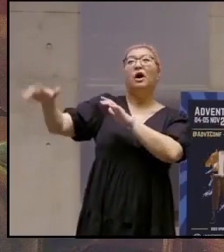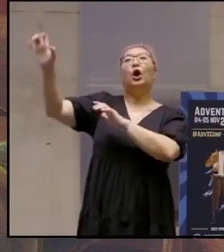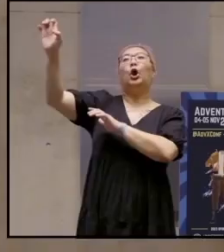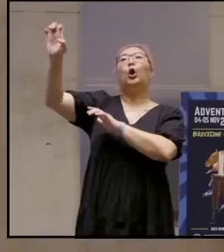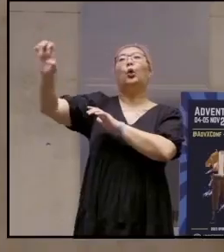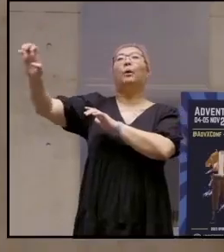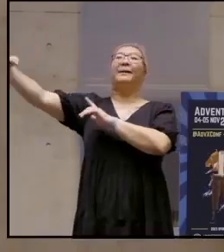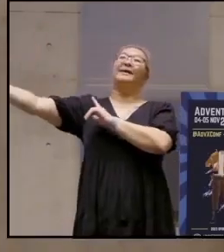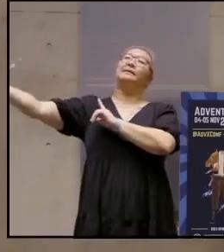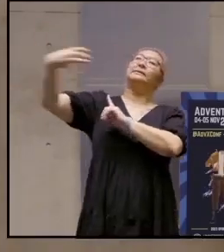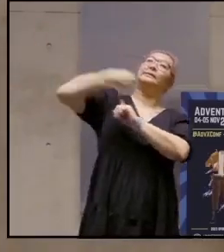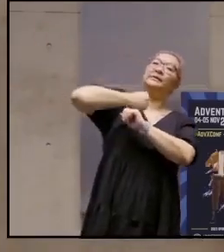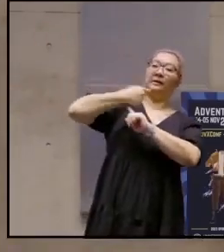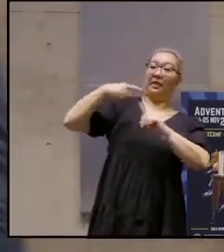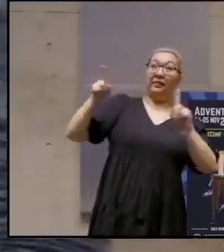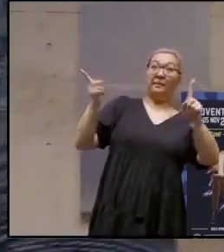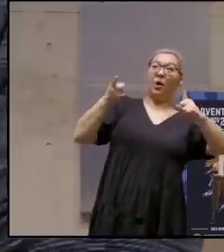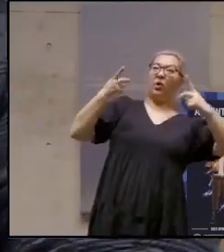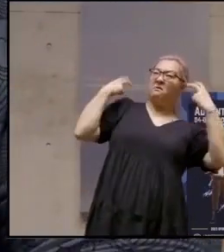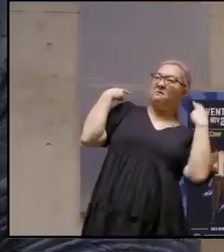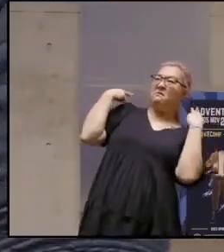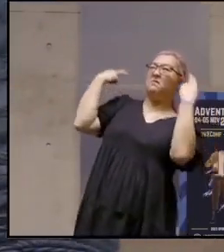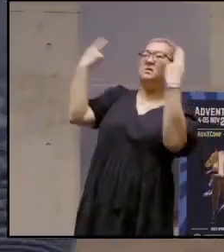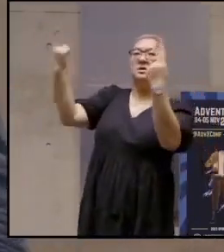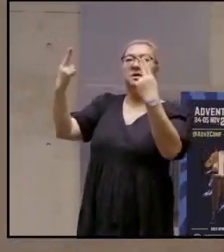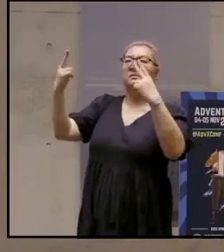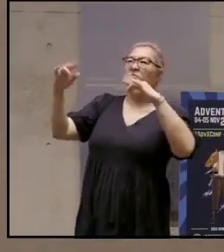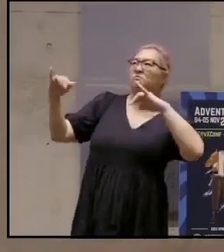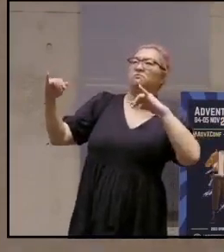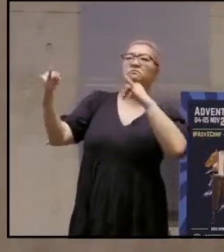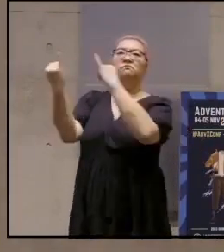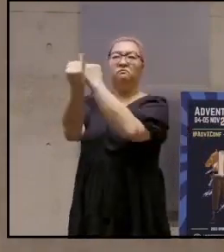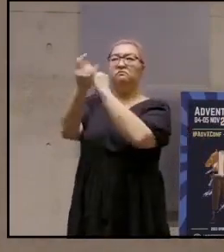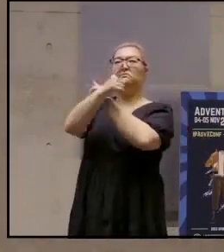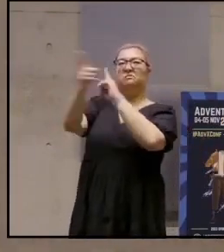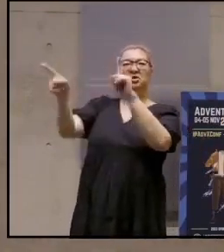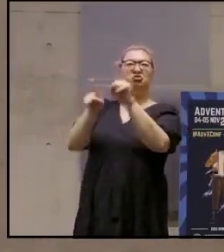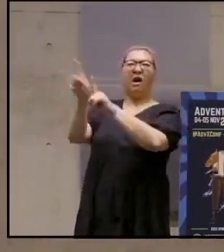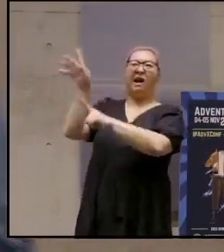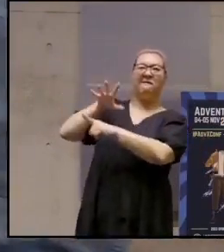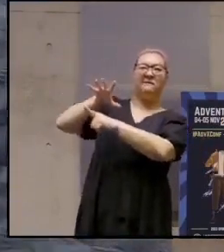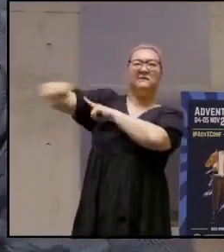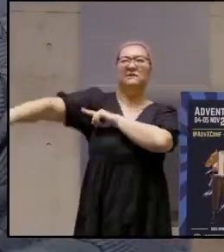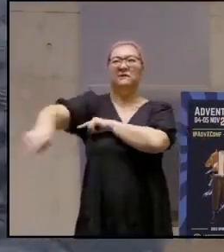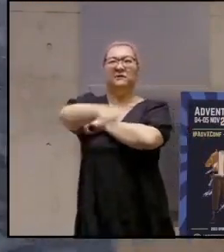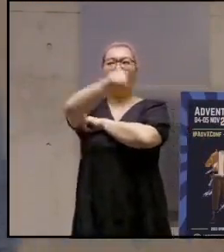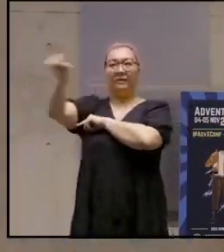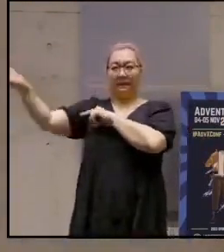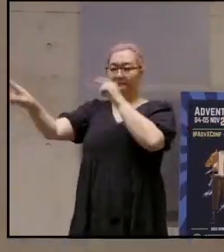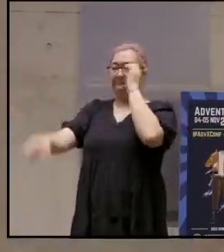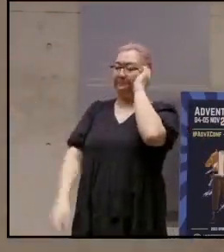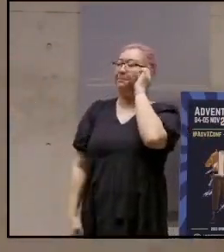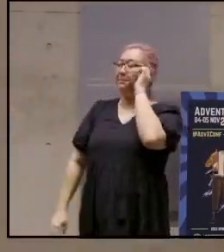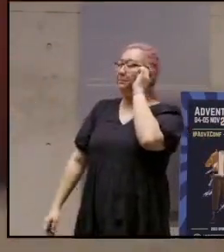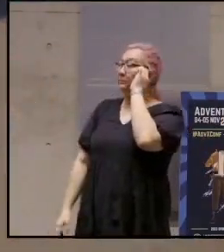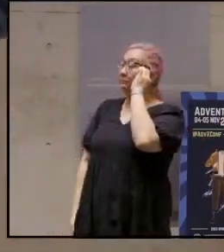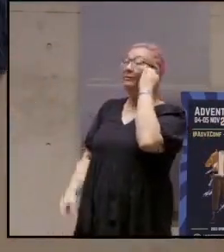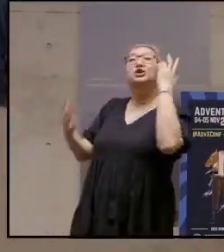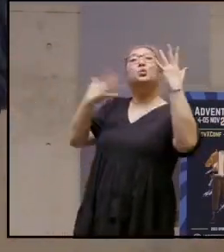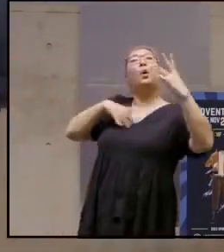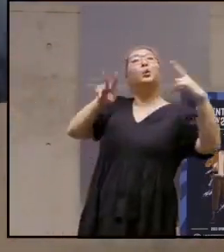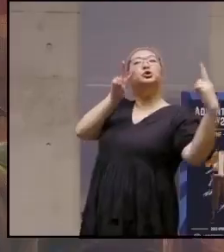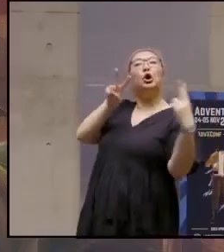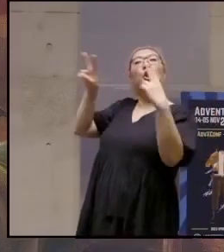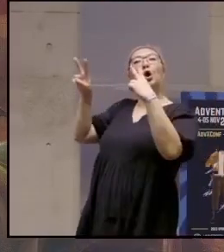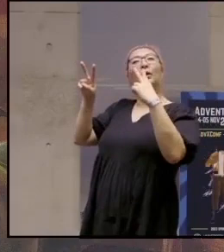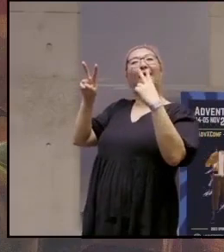But they had dramatic disagreements over the best way to run this revolution in ways that you might find surprising. So take a look at these